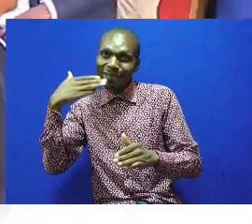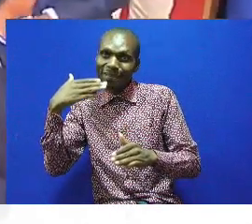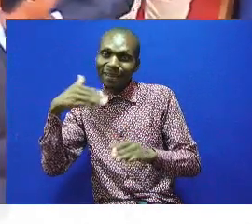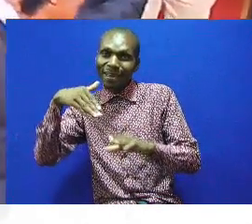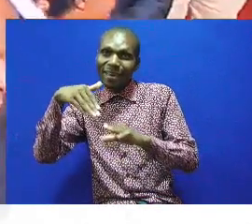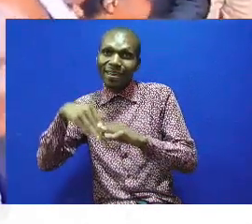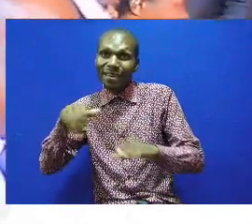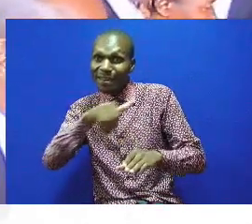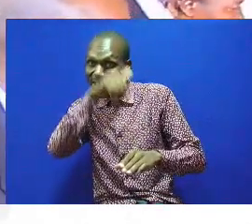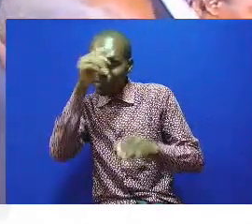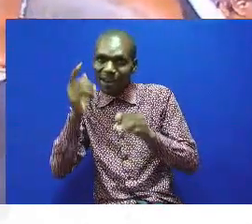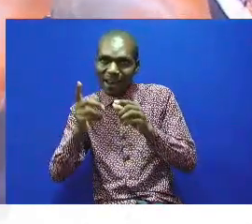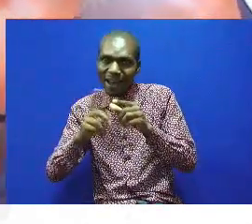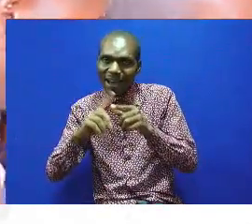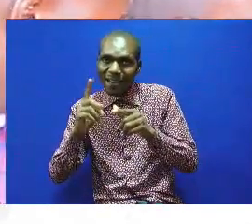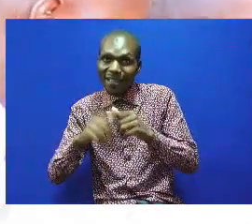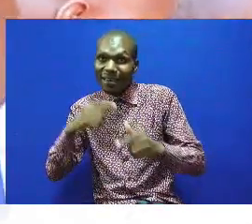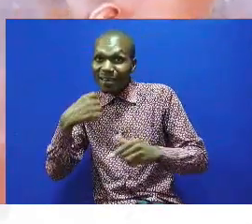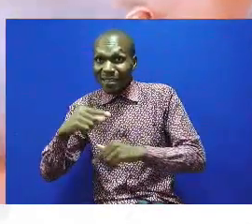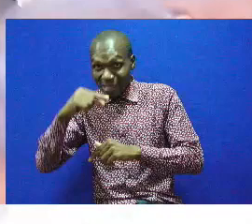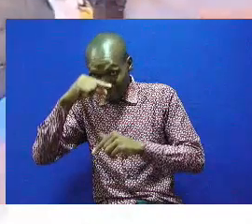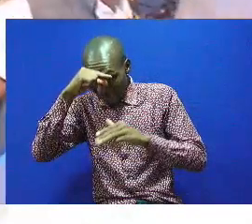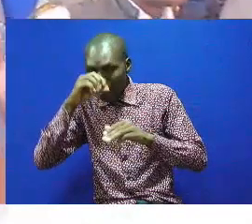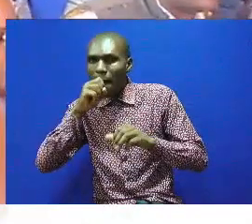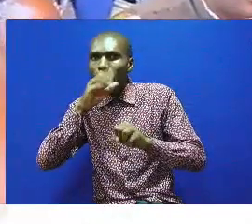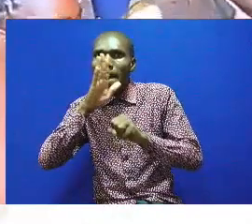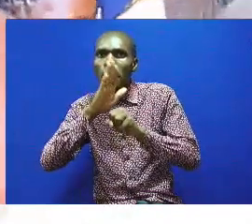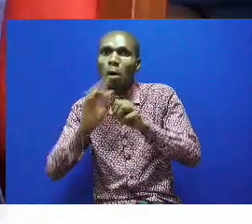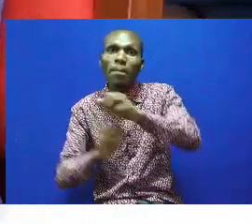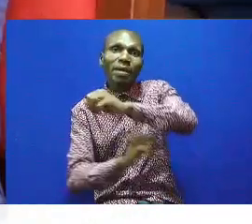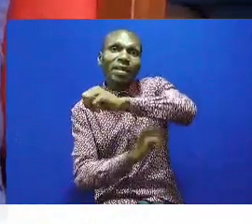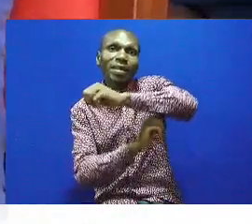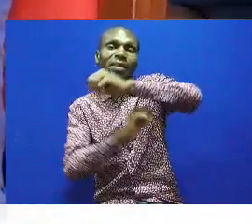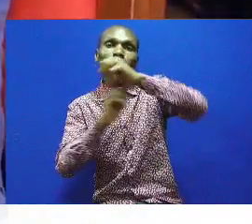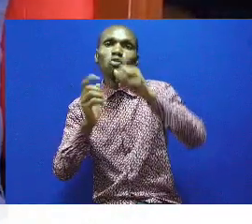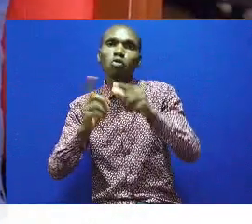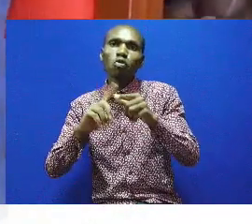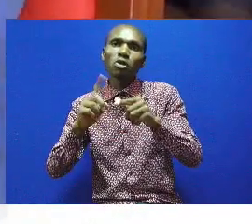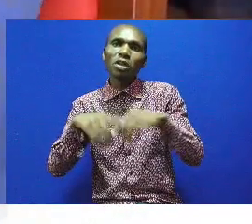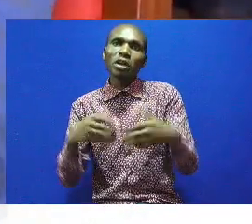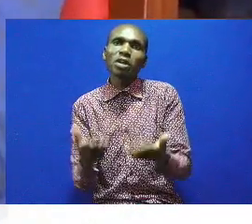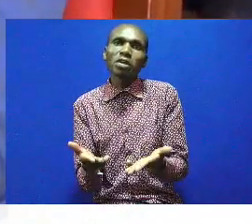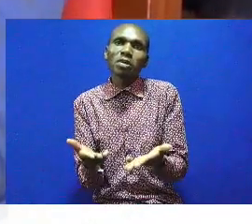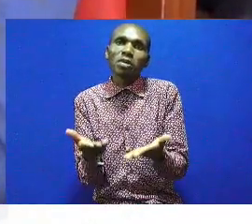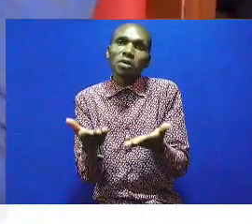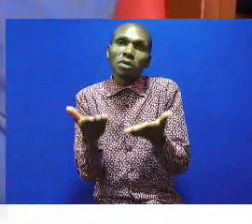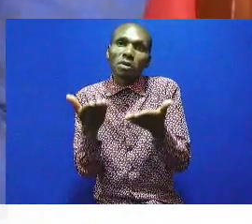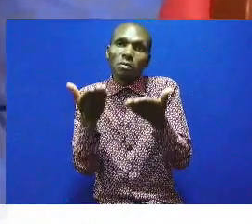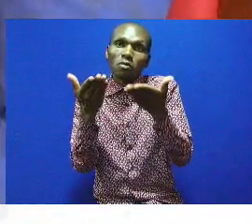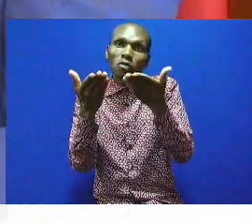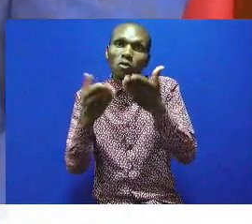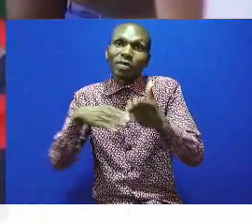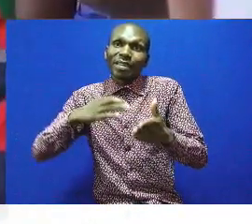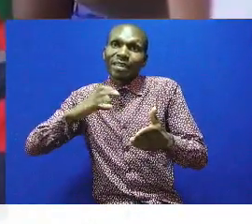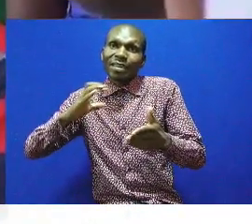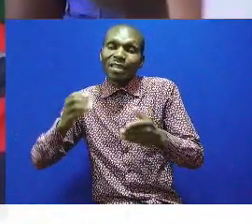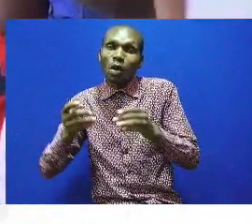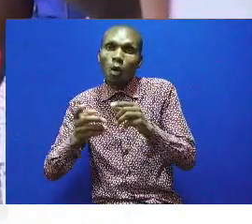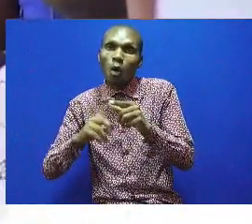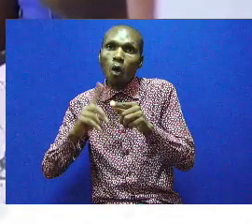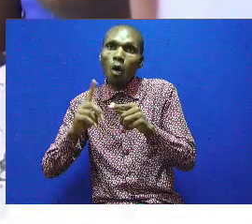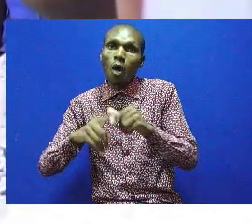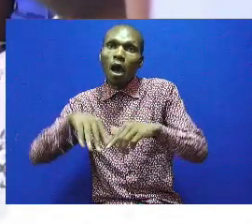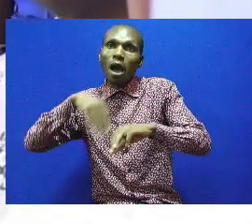Africa. Omo governor nigo aine kianga na chukuba buwate si ase ogokinia e municipality yu ase nsemo